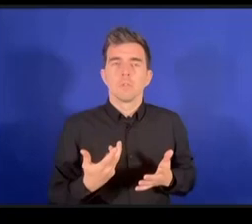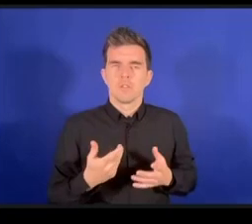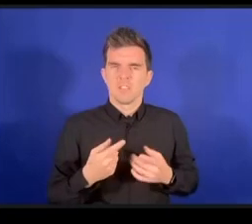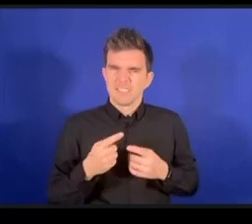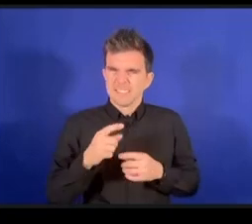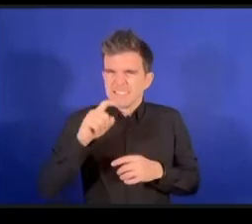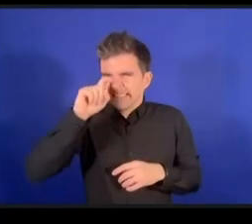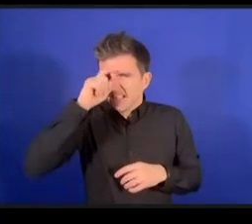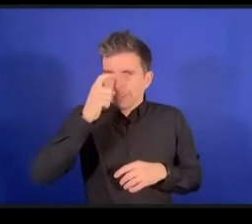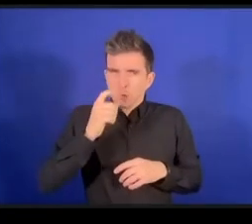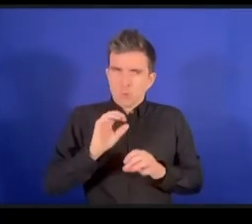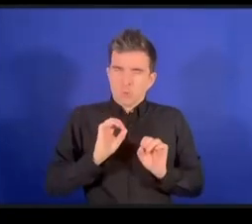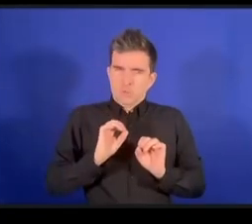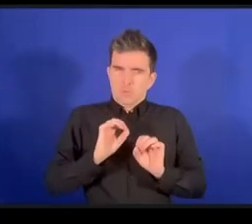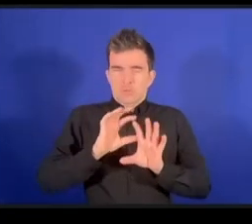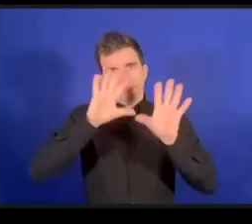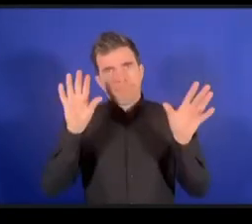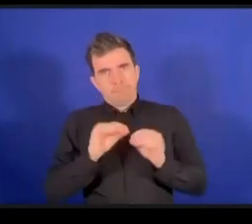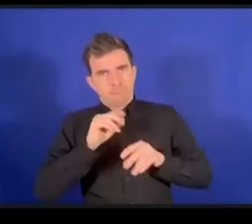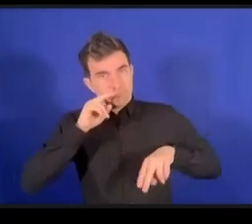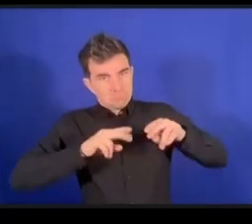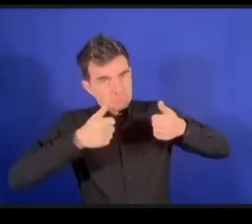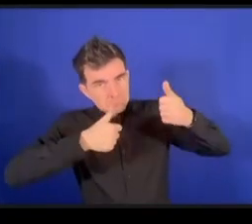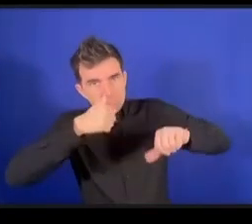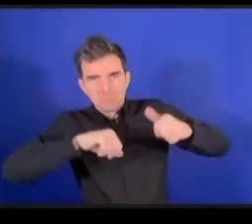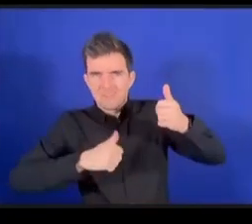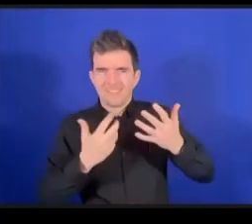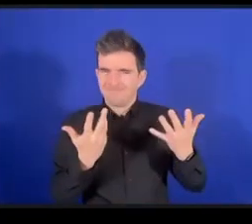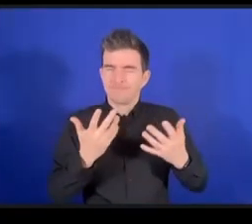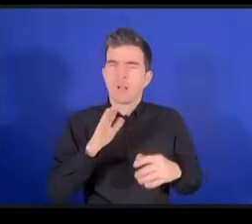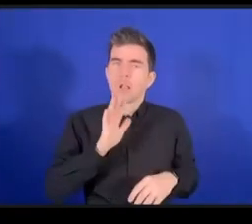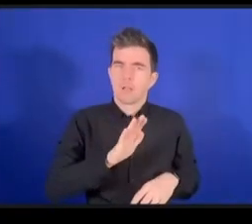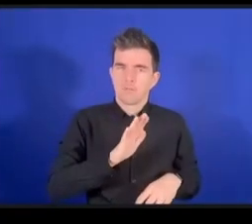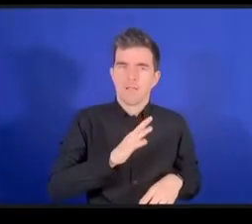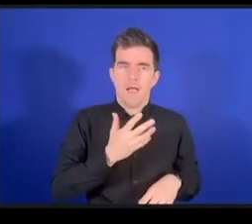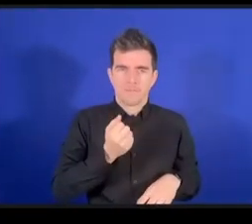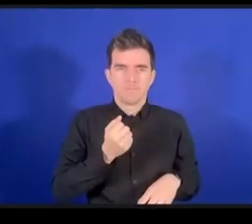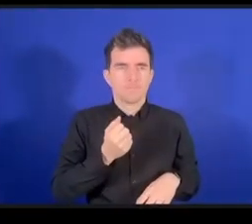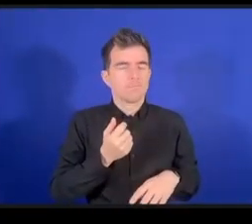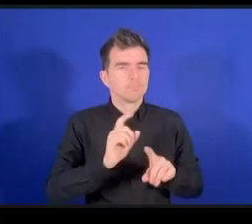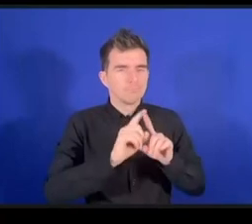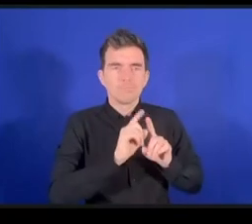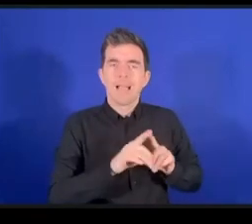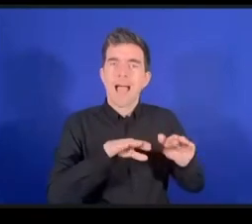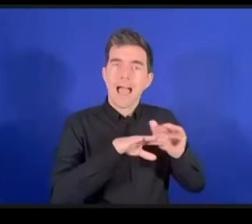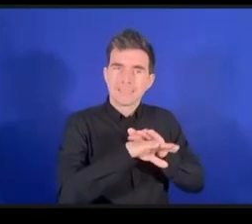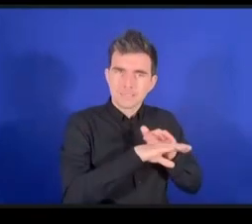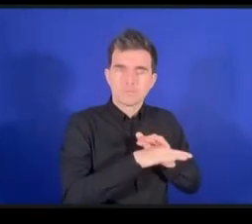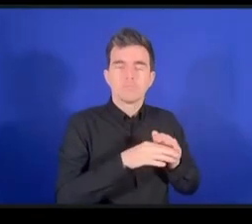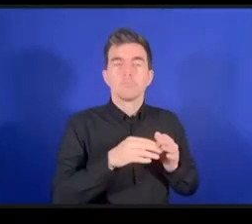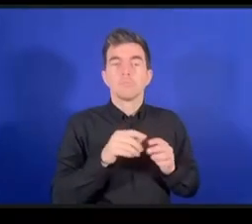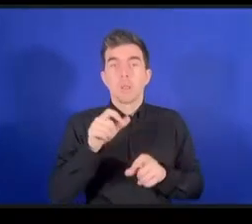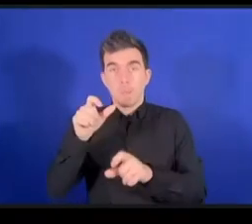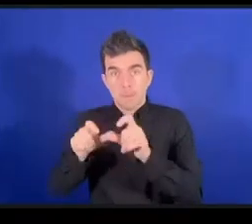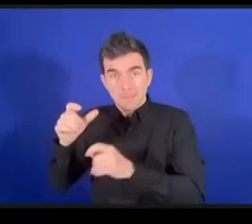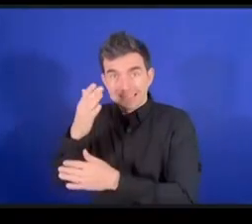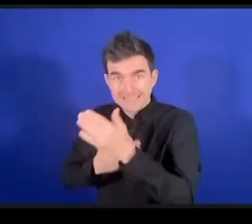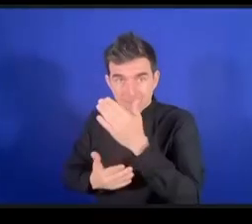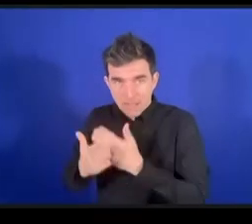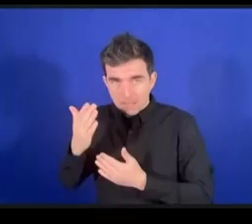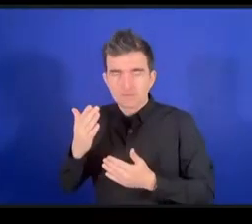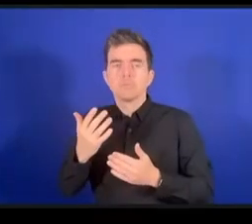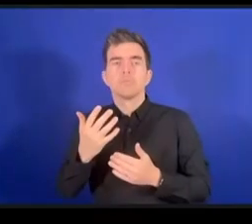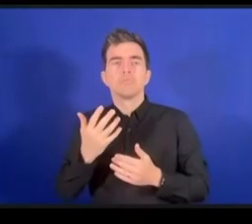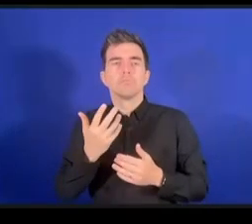with Disabilities has had a very direct impact. And we heard from Mohammed also how they